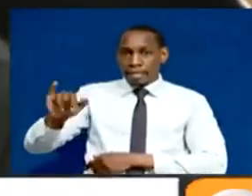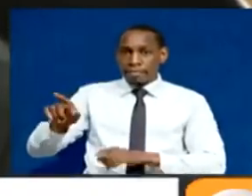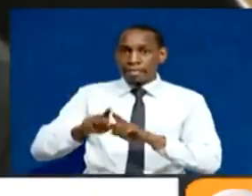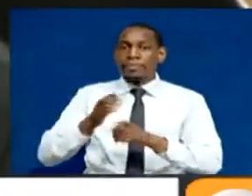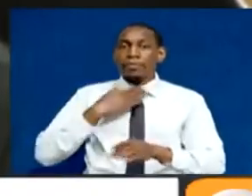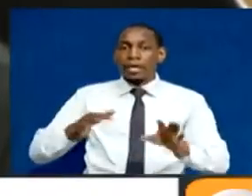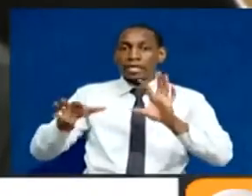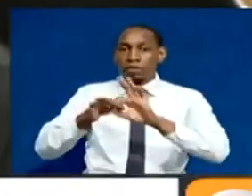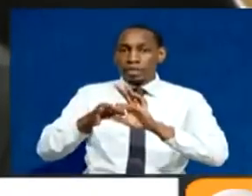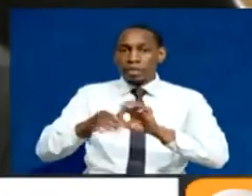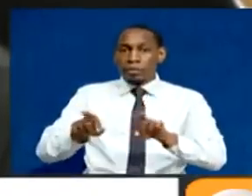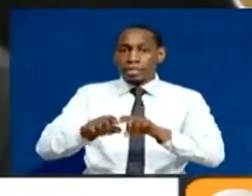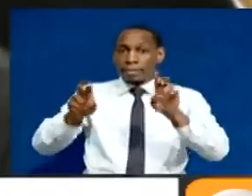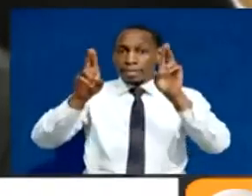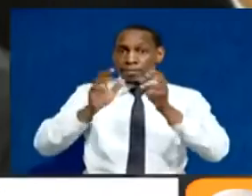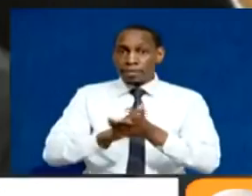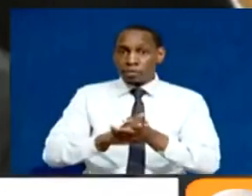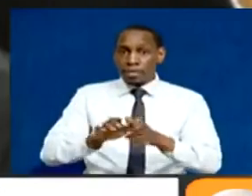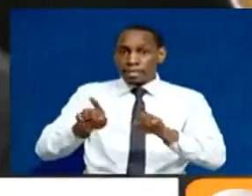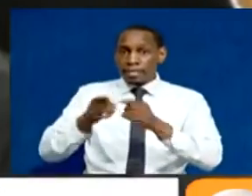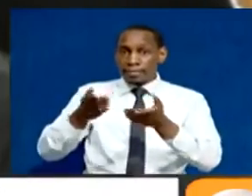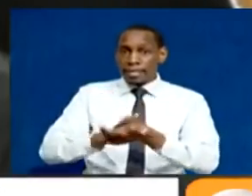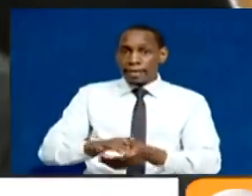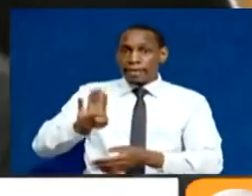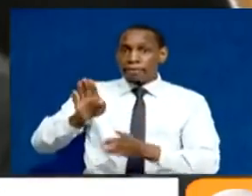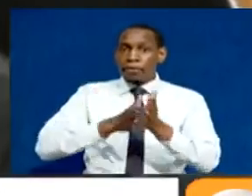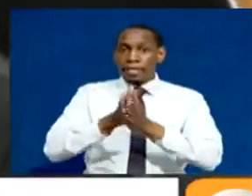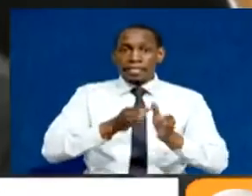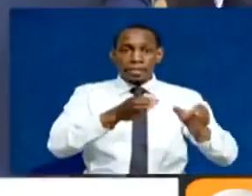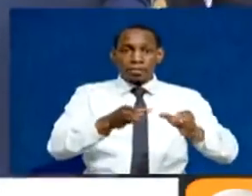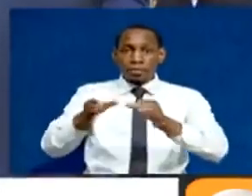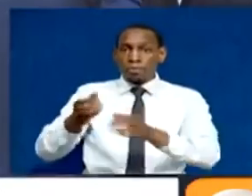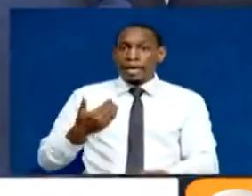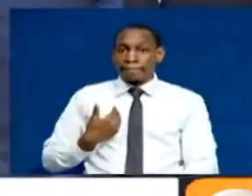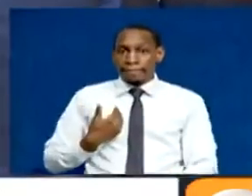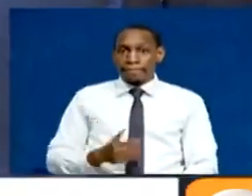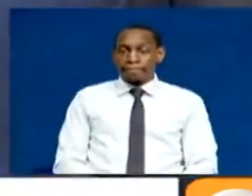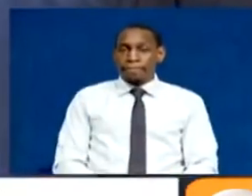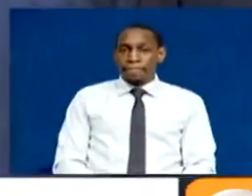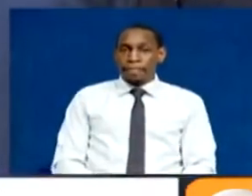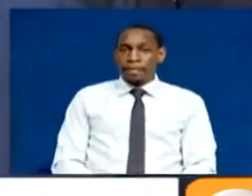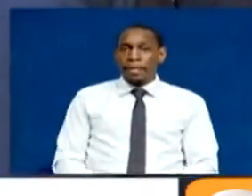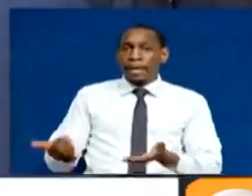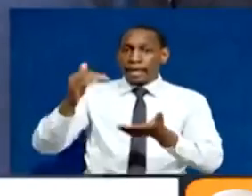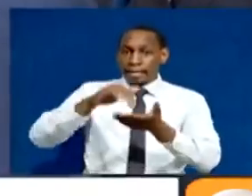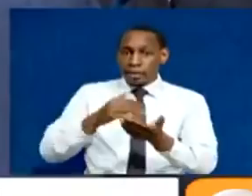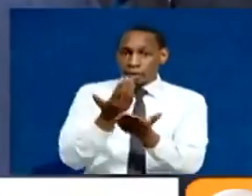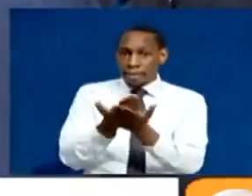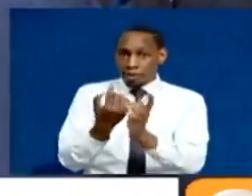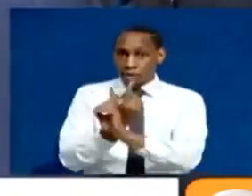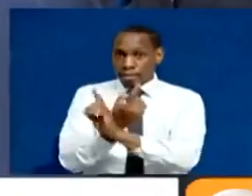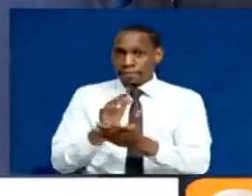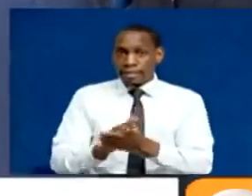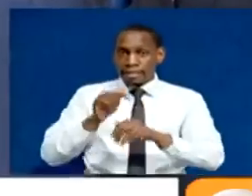also sought to be enjoined in the matter that so far has four interested parties. In yet another